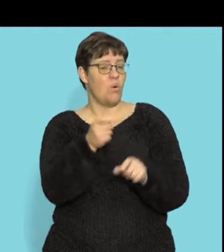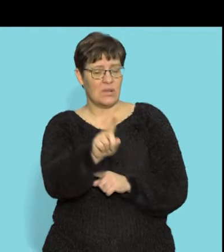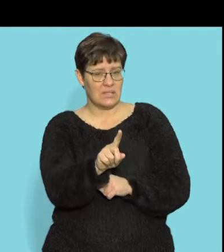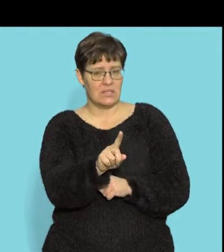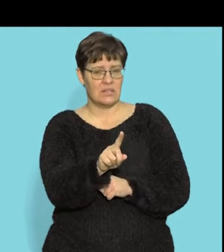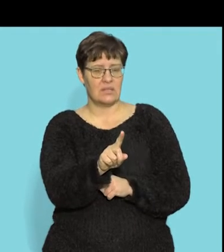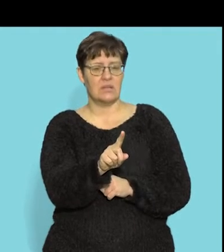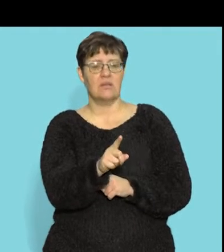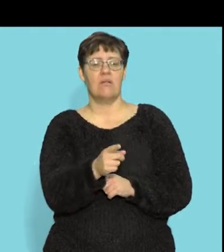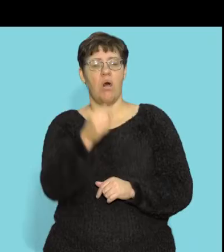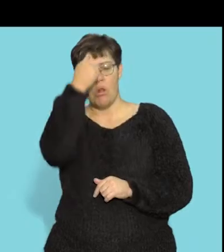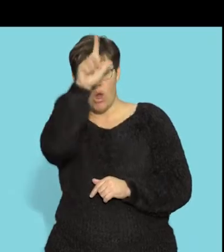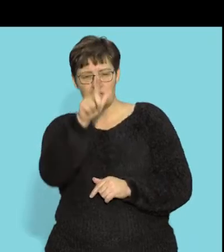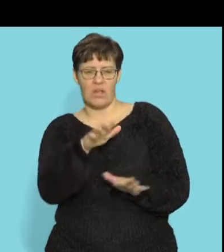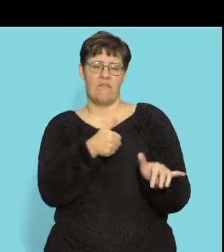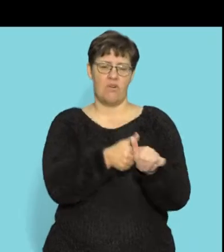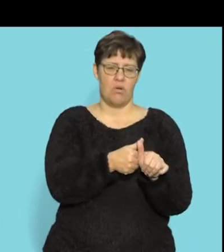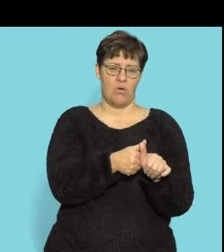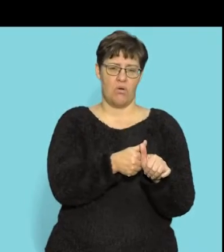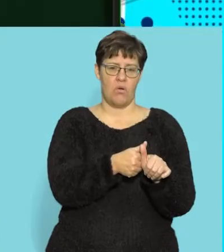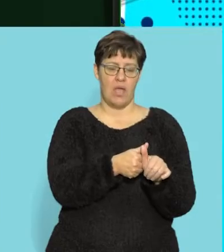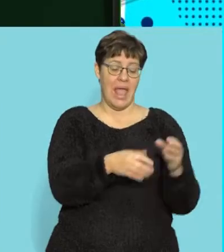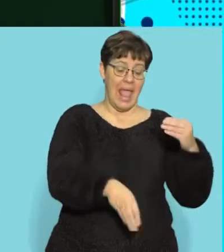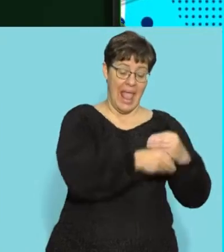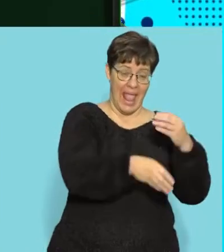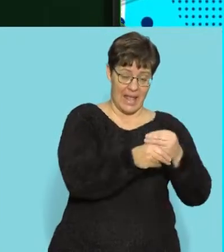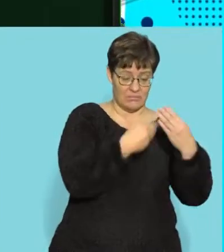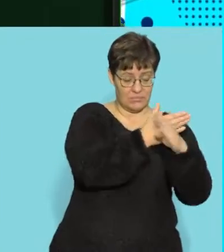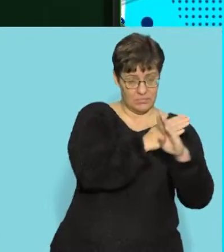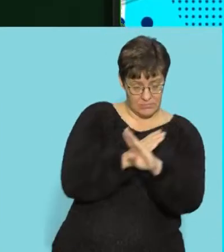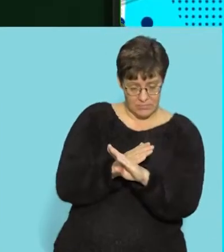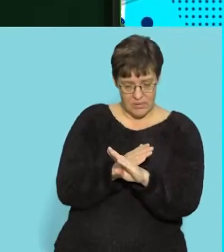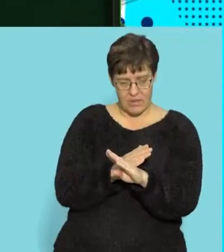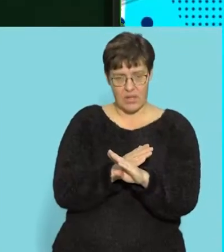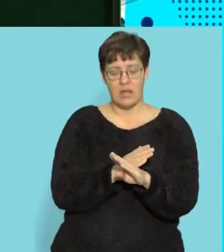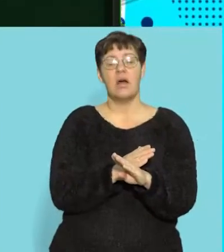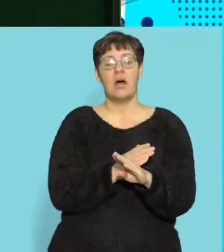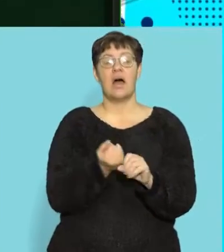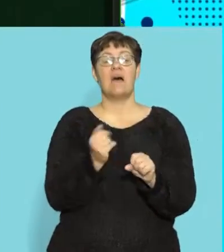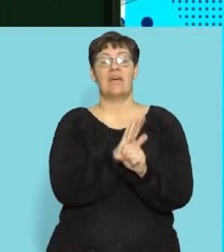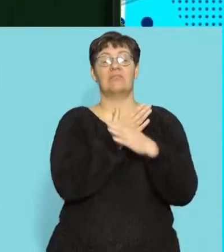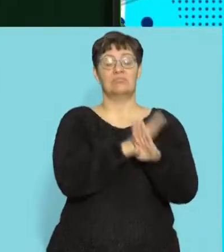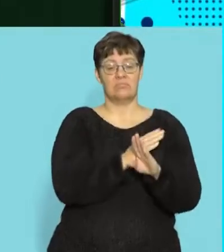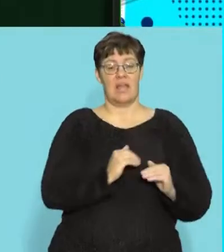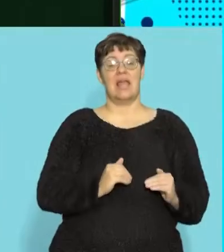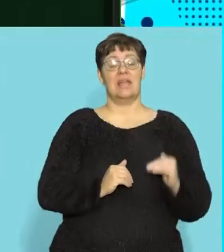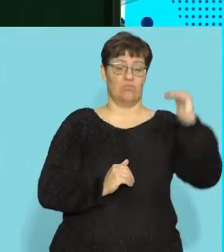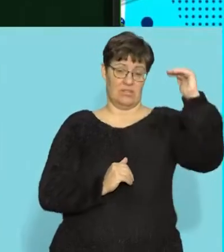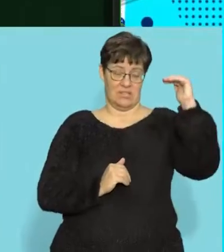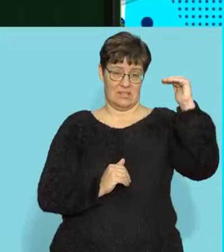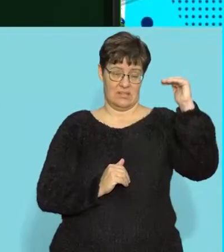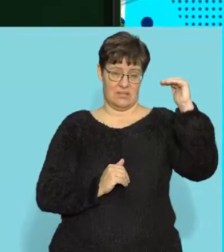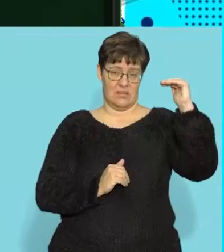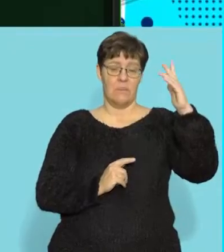to follow some form of some logic. Okay, so adding the three resistors in series increases the effective resistance of the